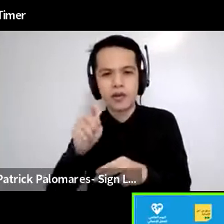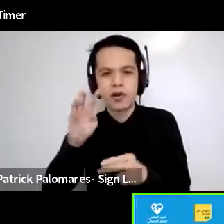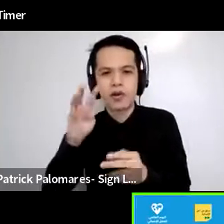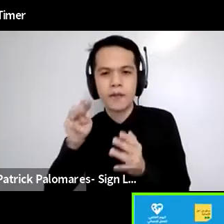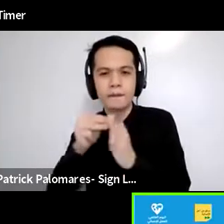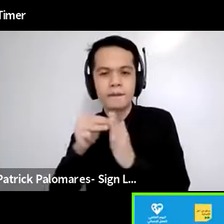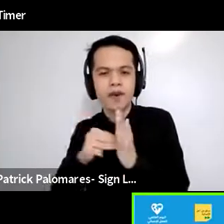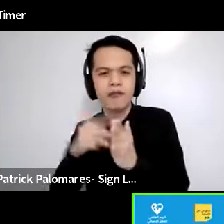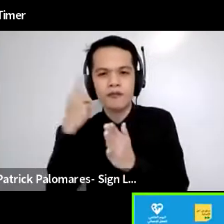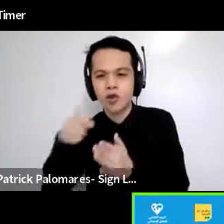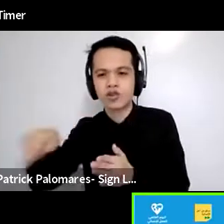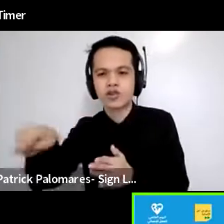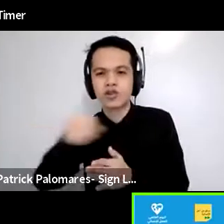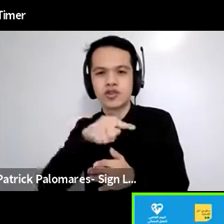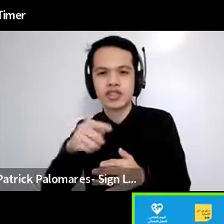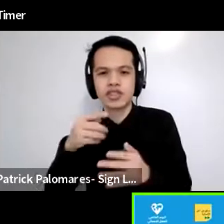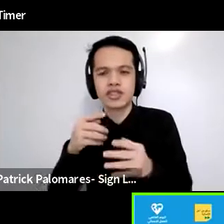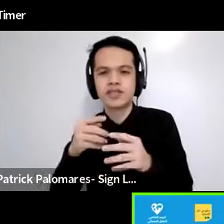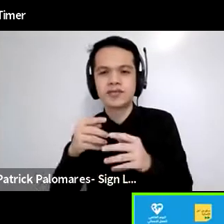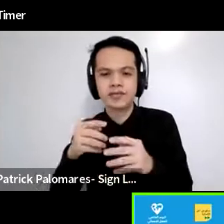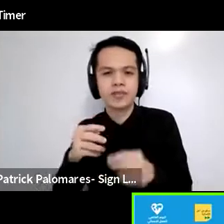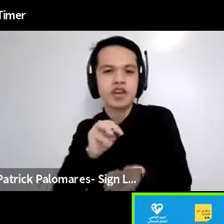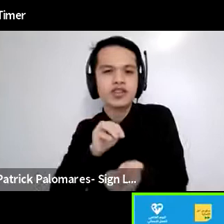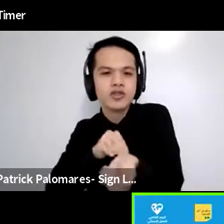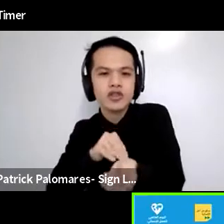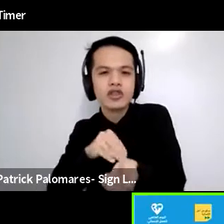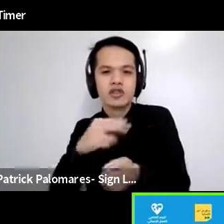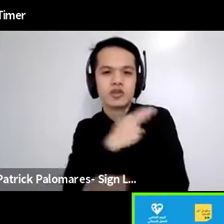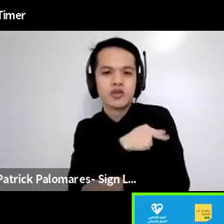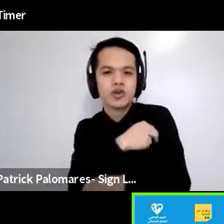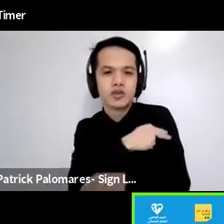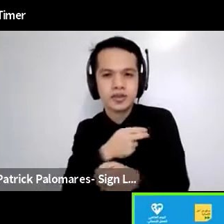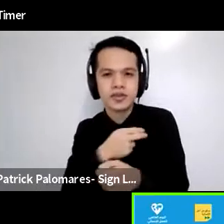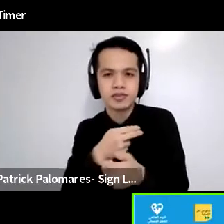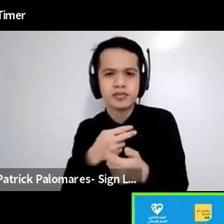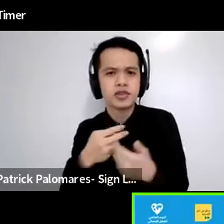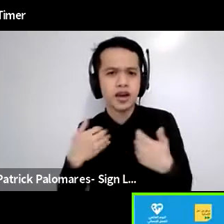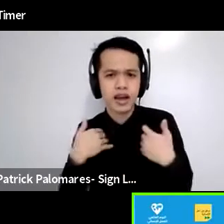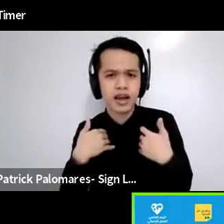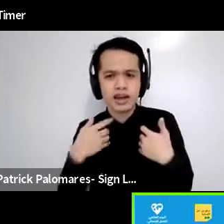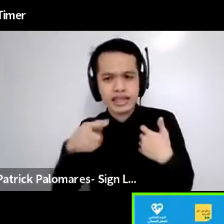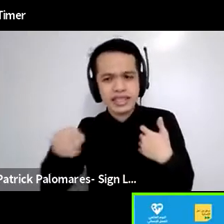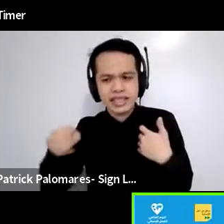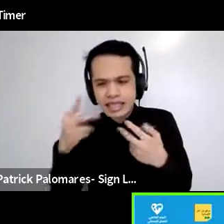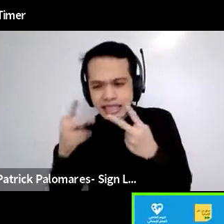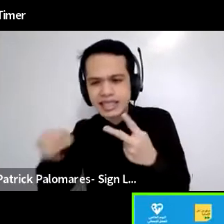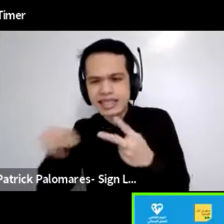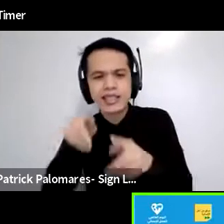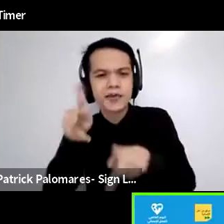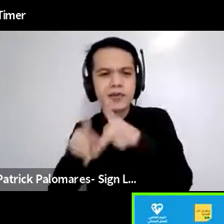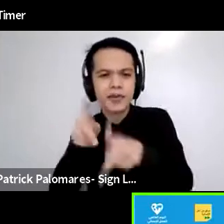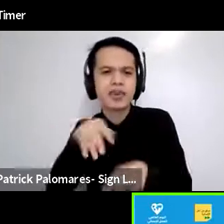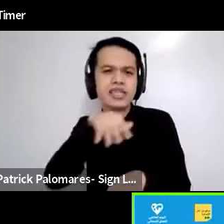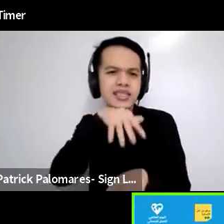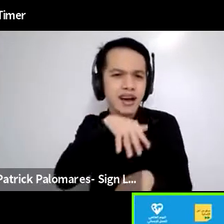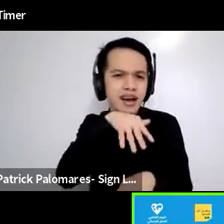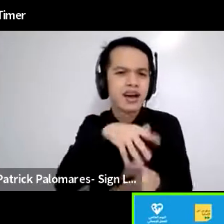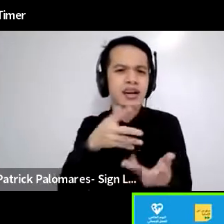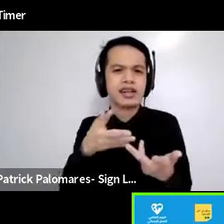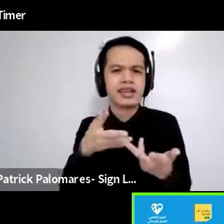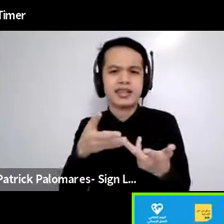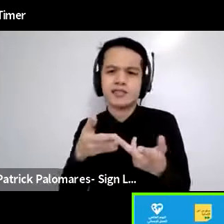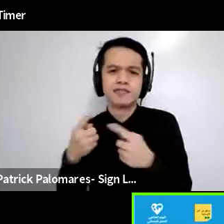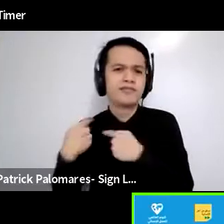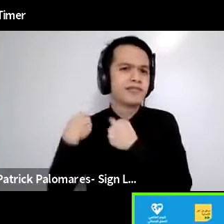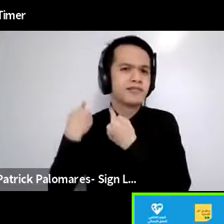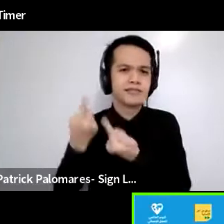healthcare frontliners and hospitals. So there's a, people are tired, companies are a bit tired. This has been going now, it's